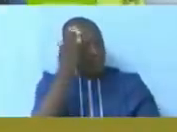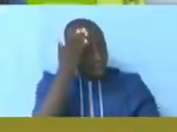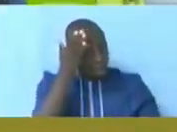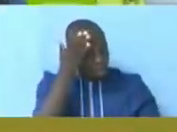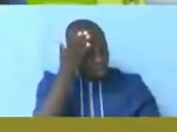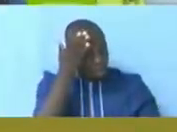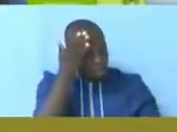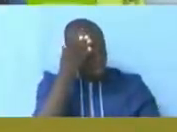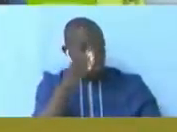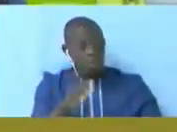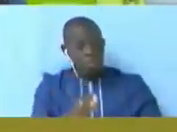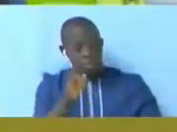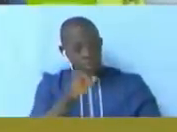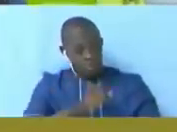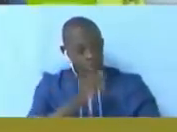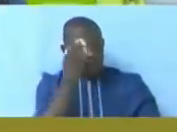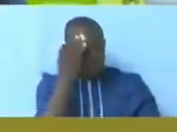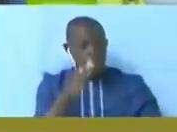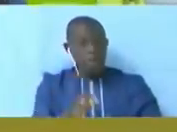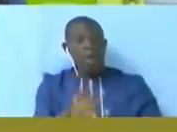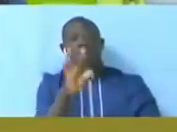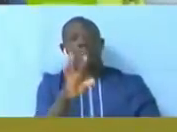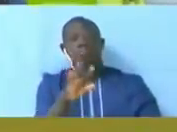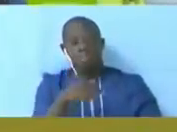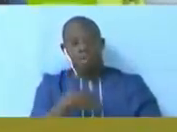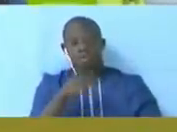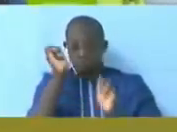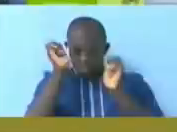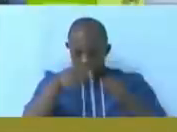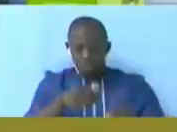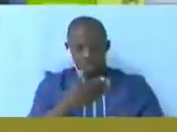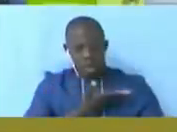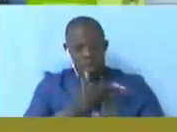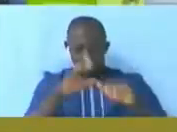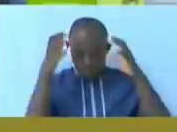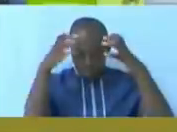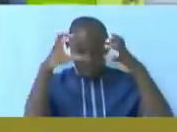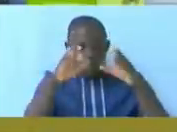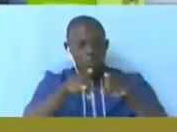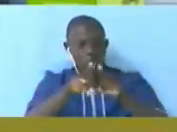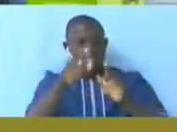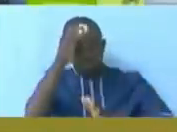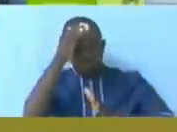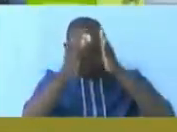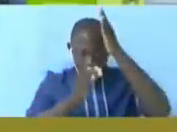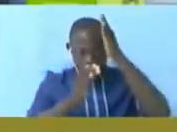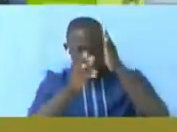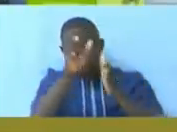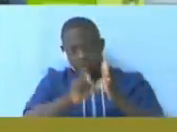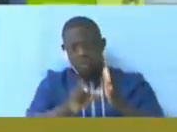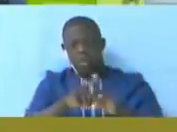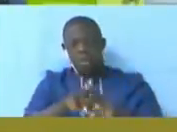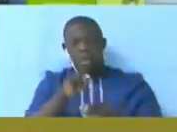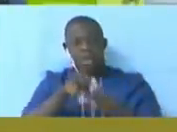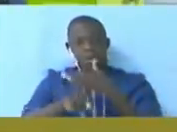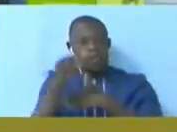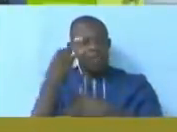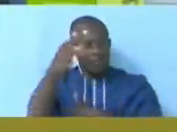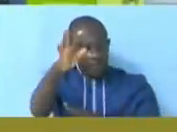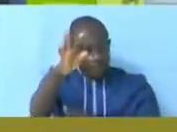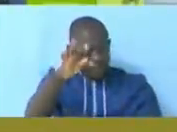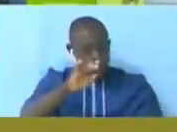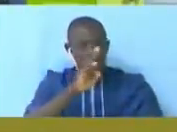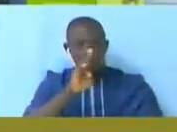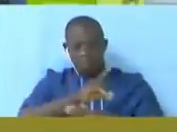that I will definitely have problems with the soldiers in Farafenya on the ground. Katu hainyi